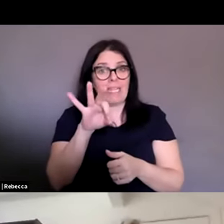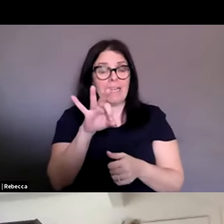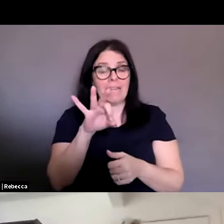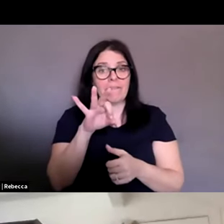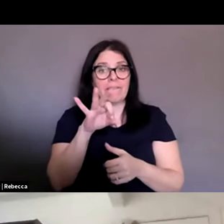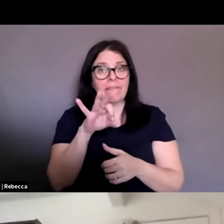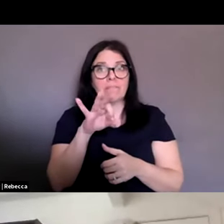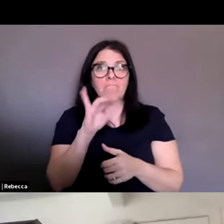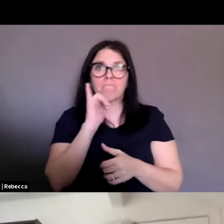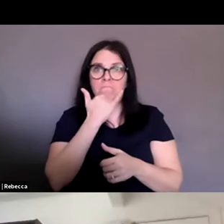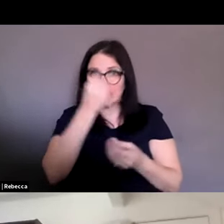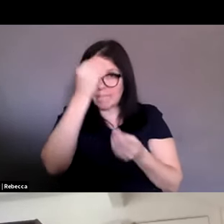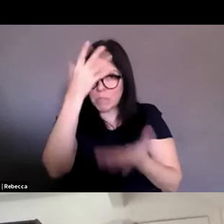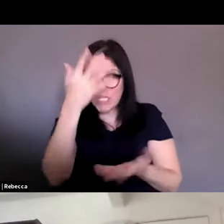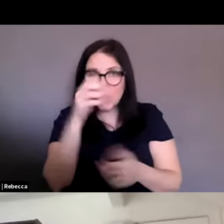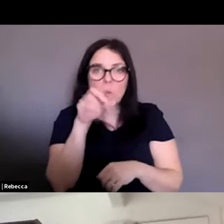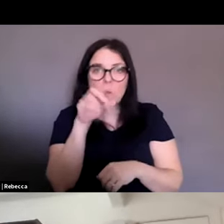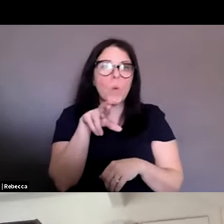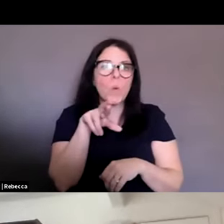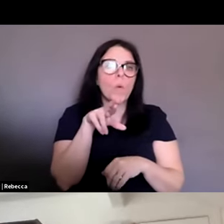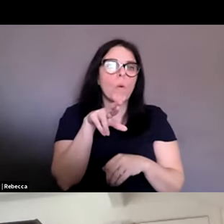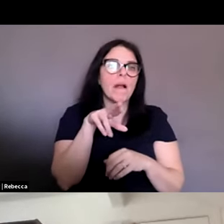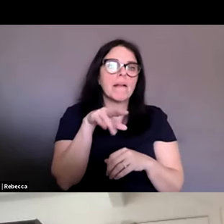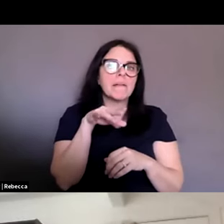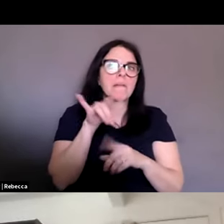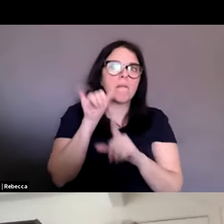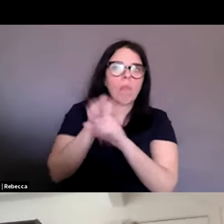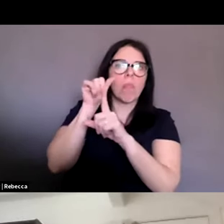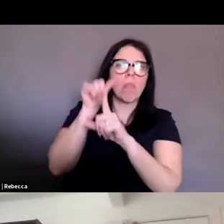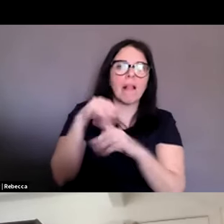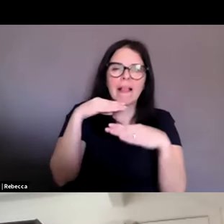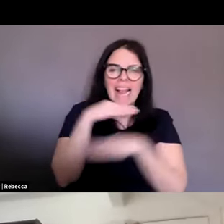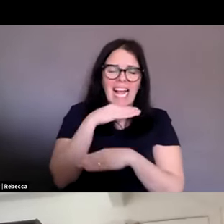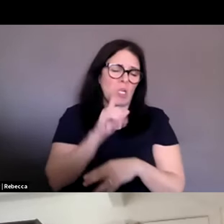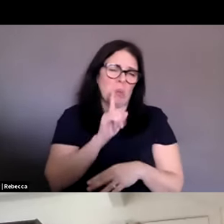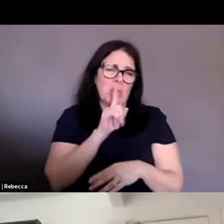misinformation or misleading or lying about family violence are very low.